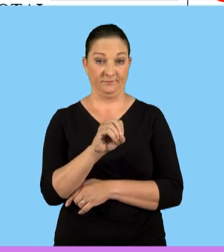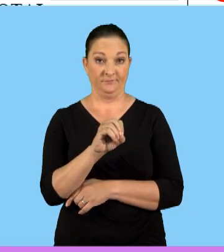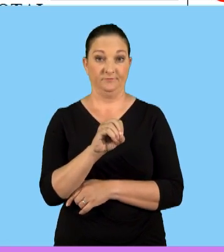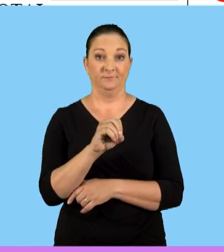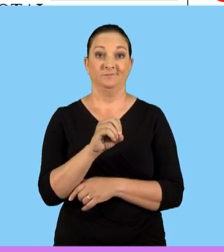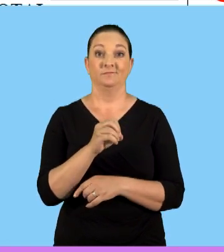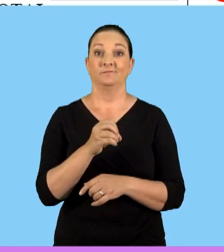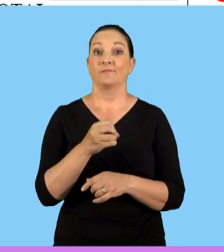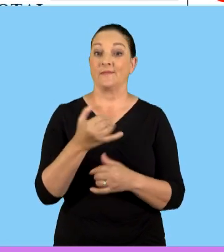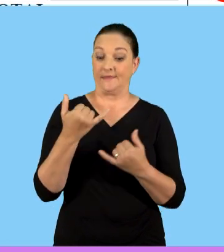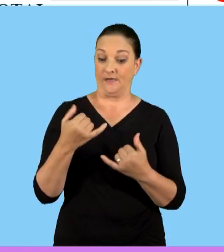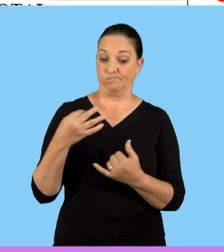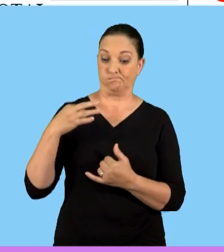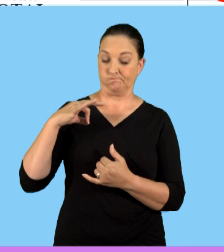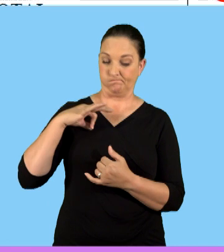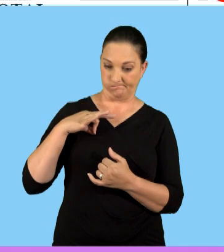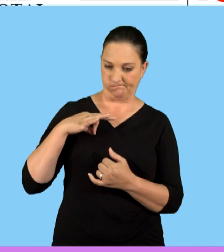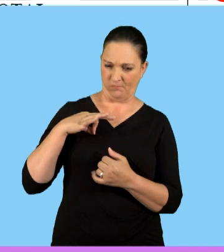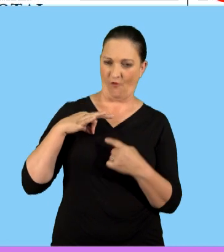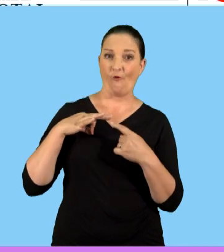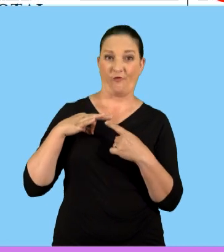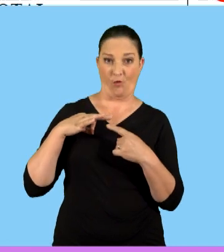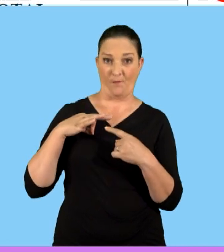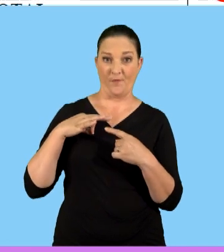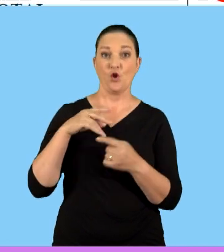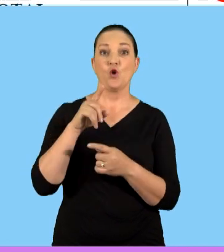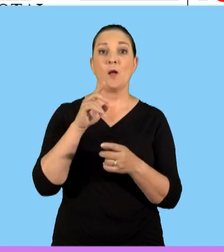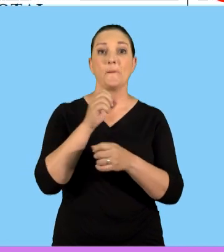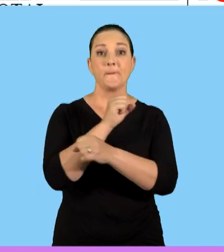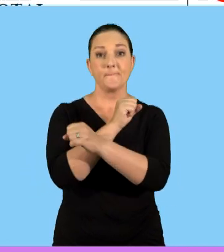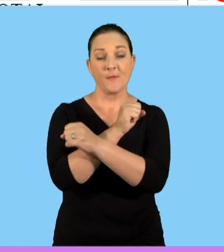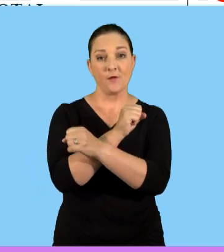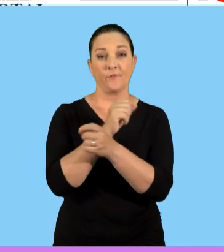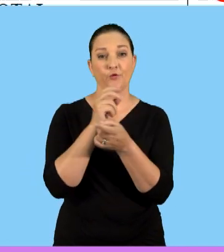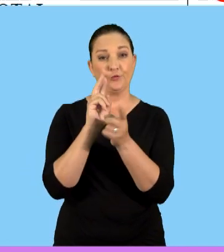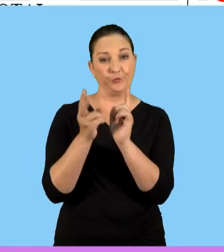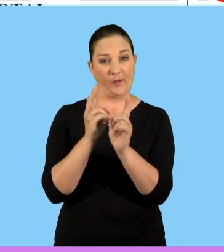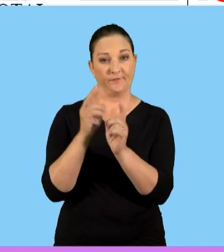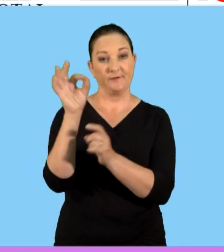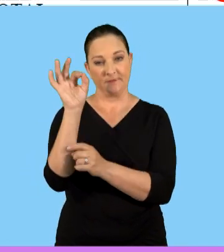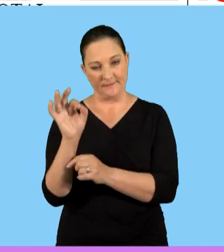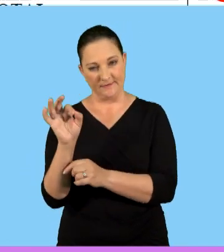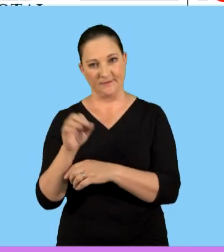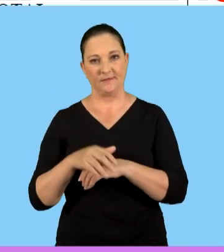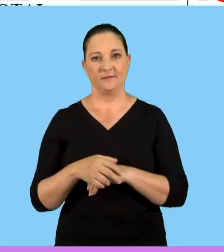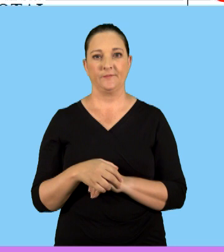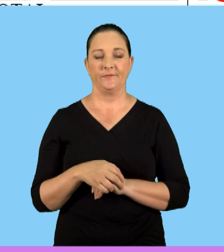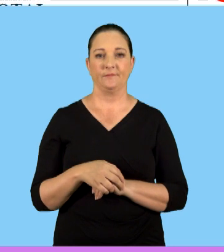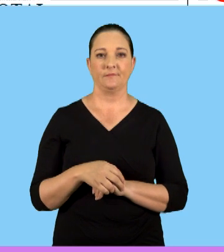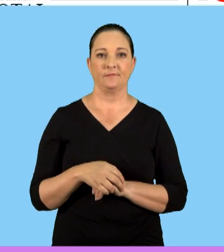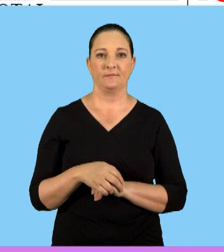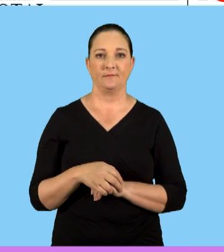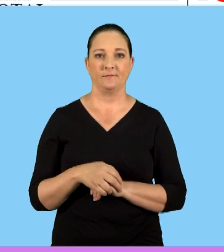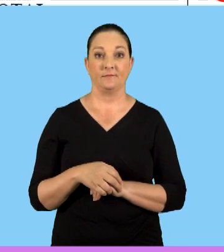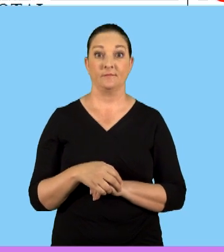18,350 Rand. And if I need 12% of that, I'll multiply this by 12%. Here